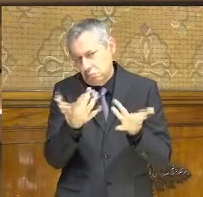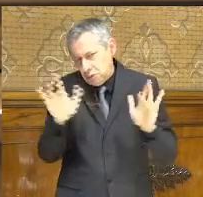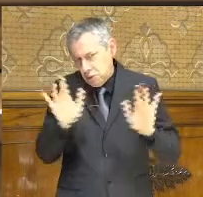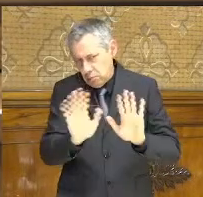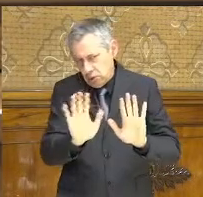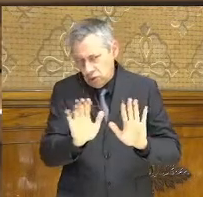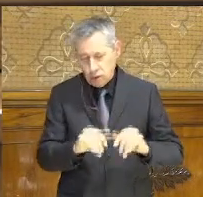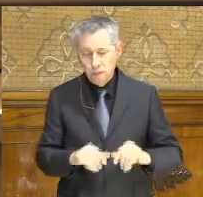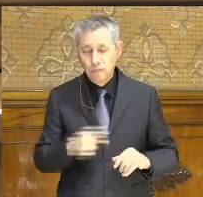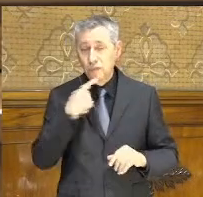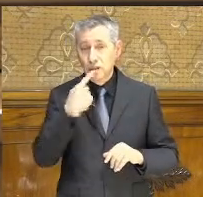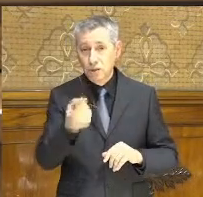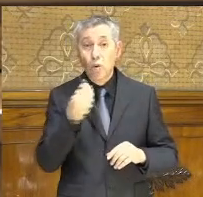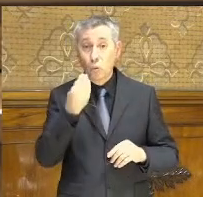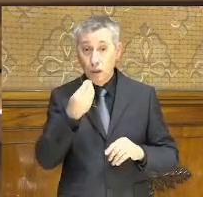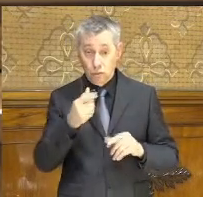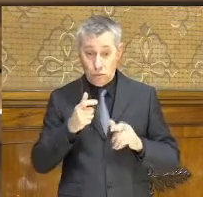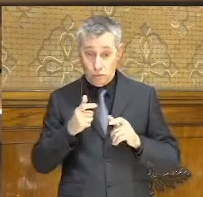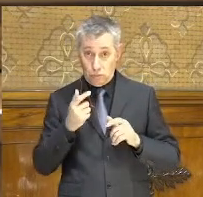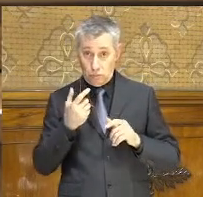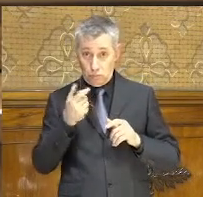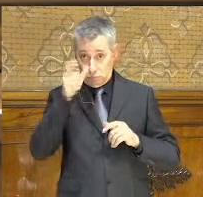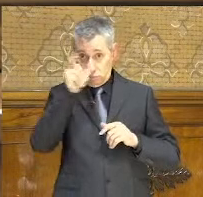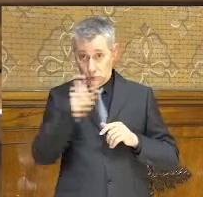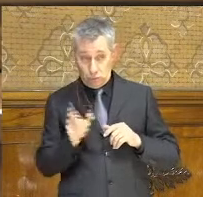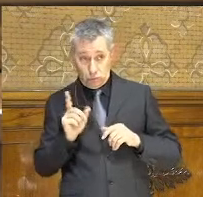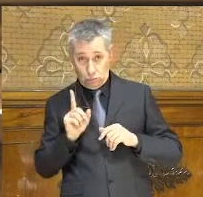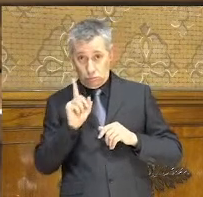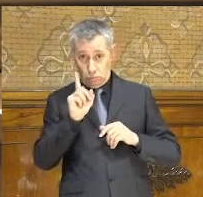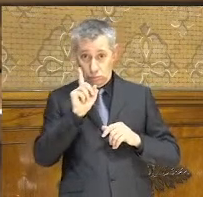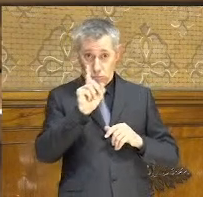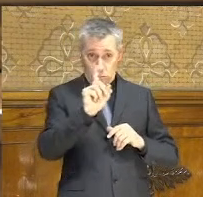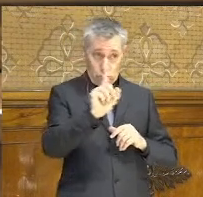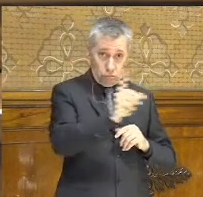traveler comes to the douar,